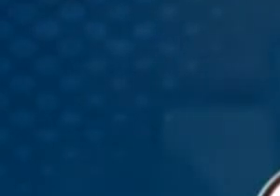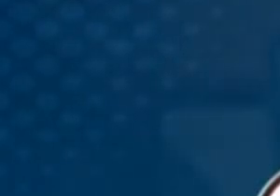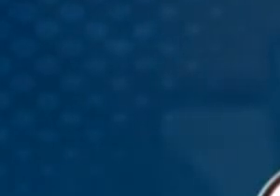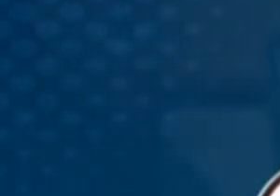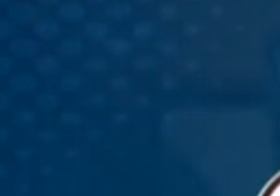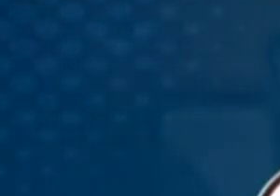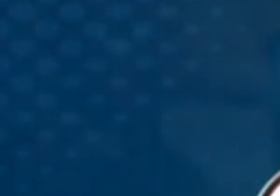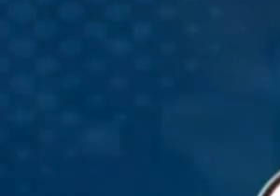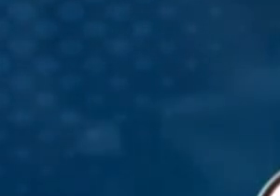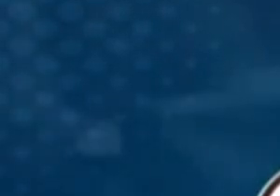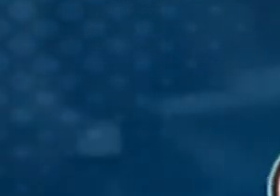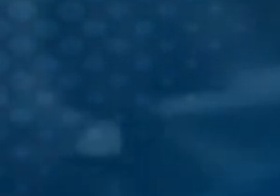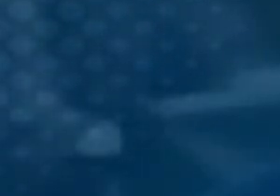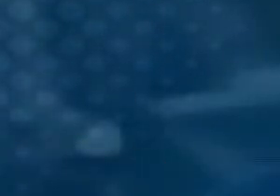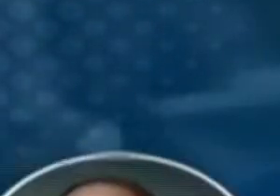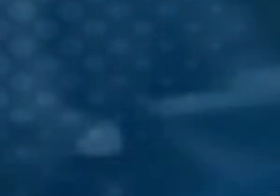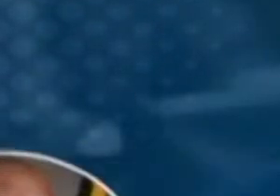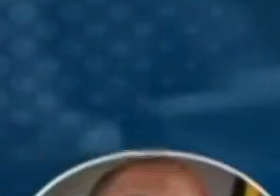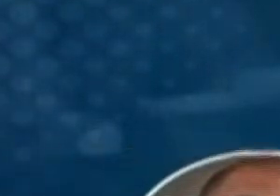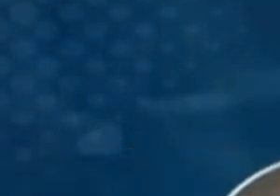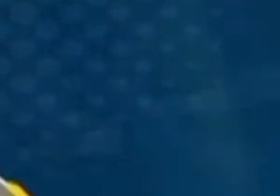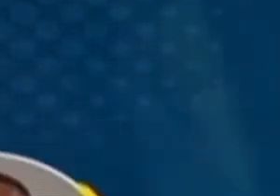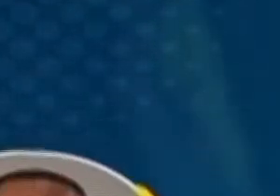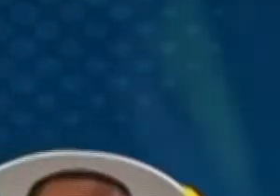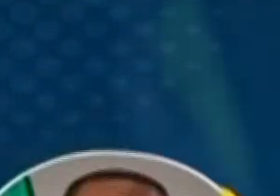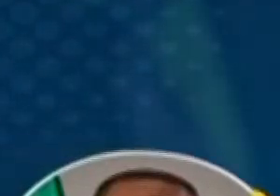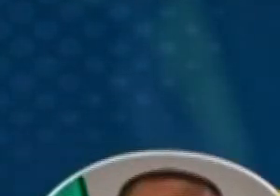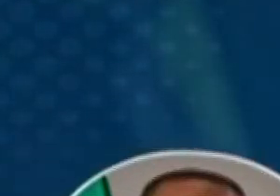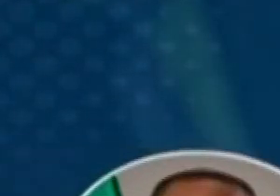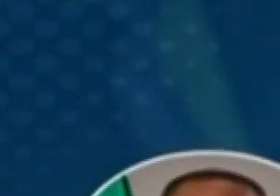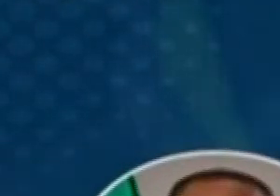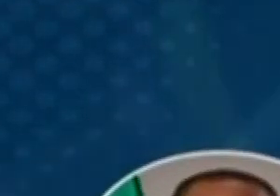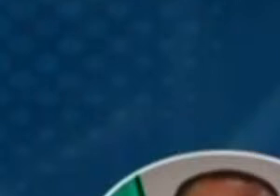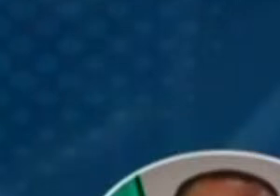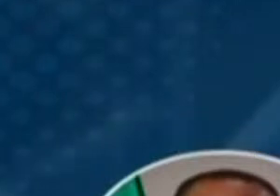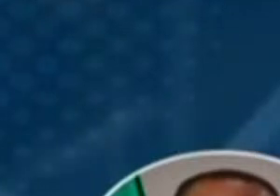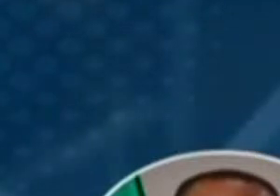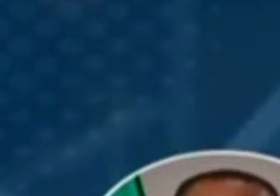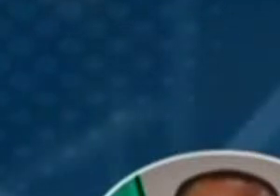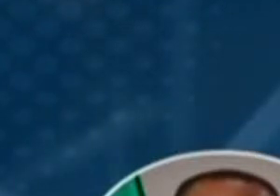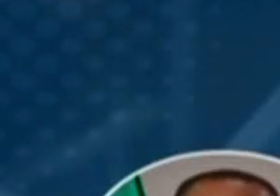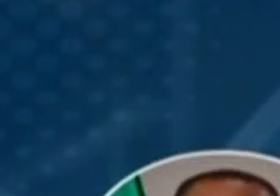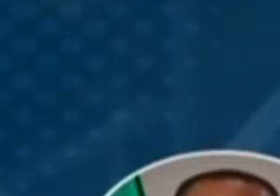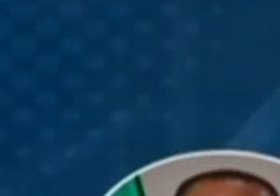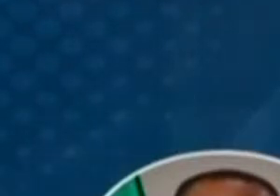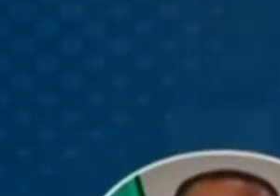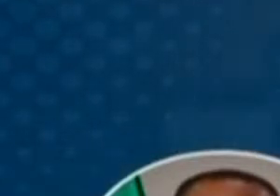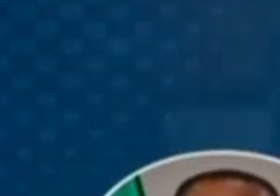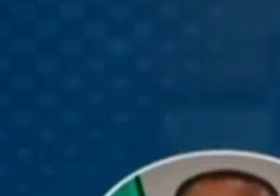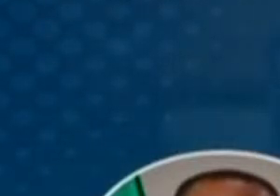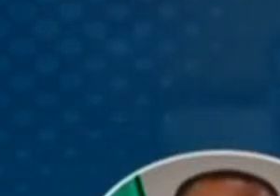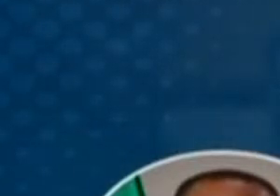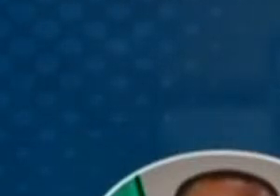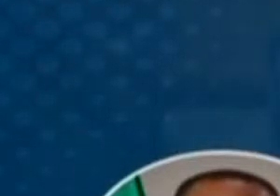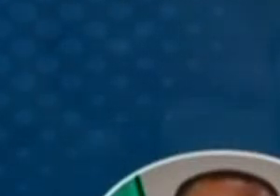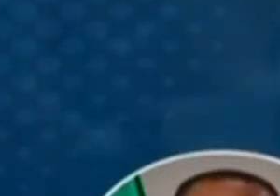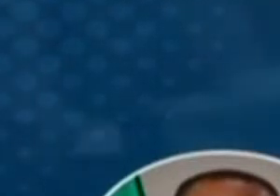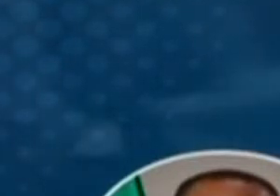Watch the budget debates on PBCJ, only on PBCJ, the People's Station.